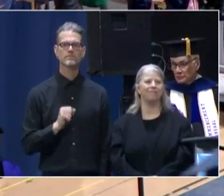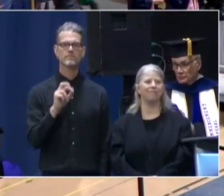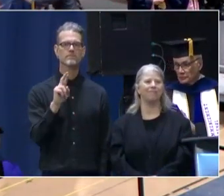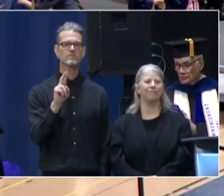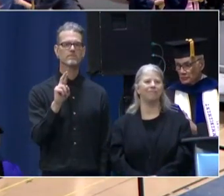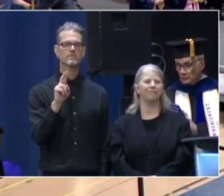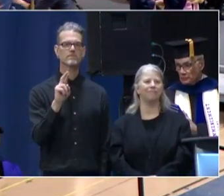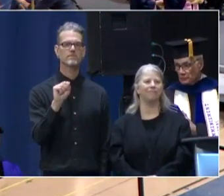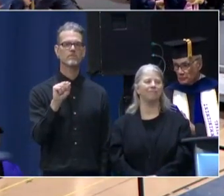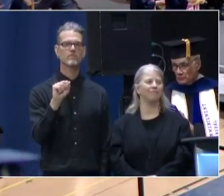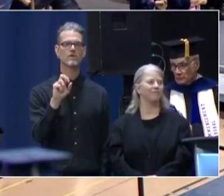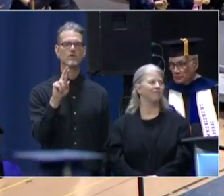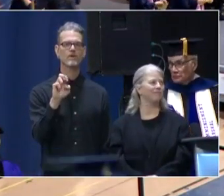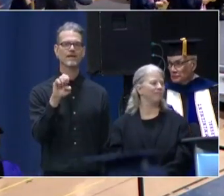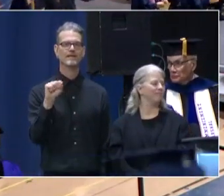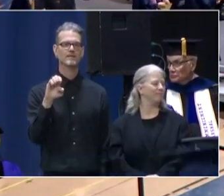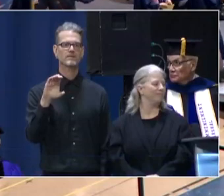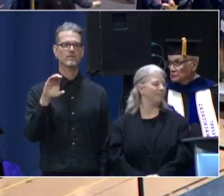Reese Roca.